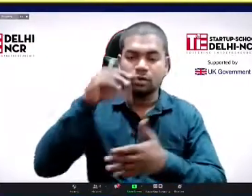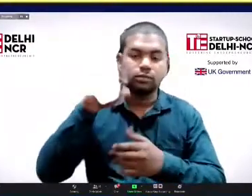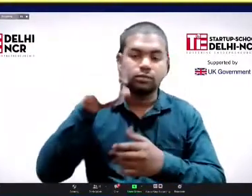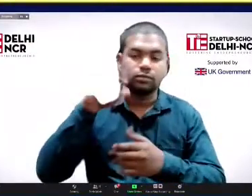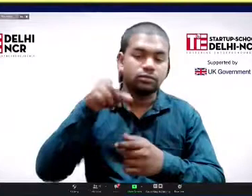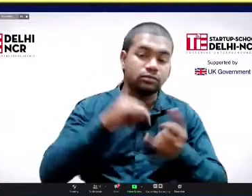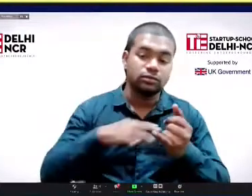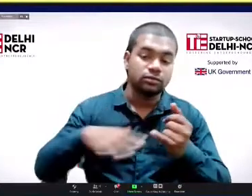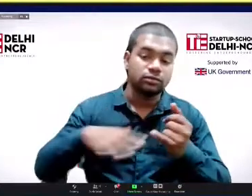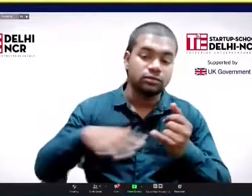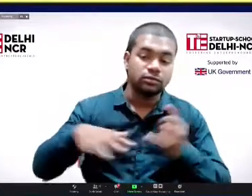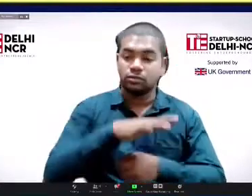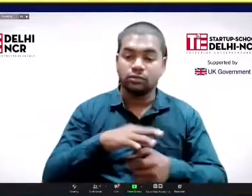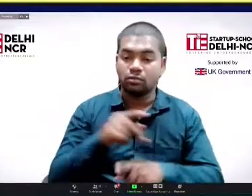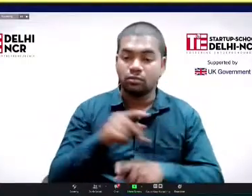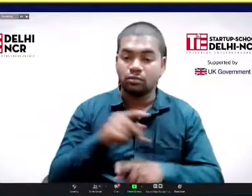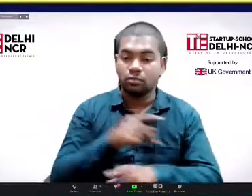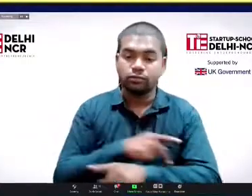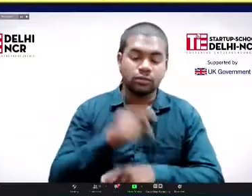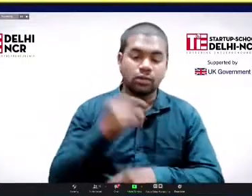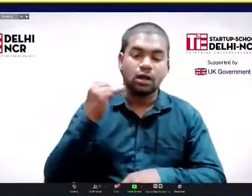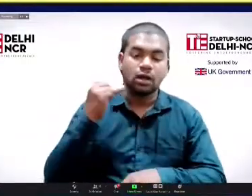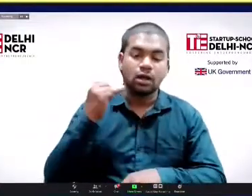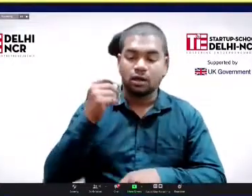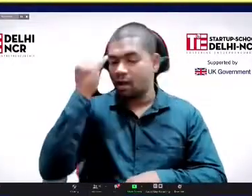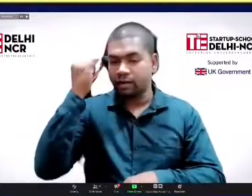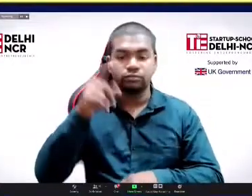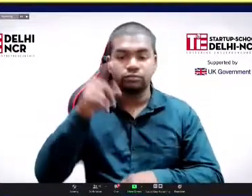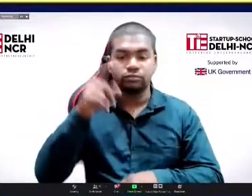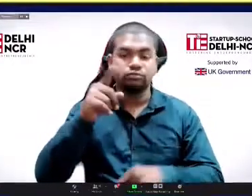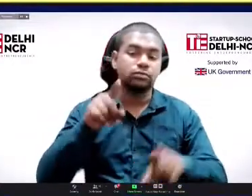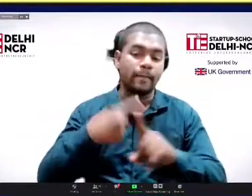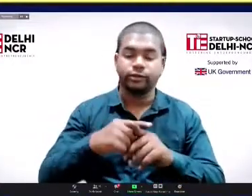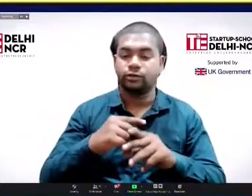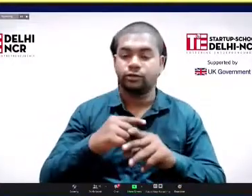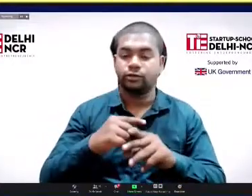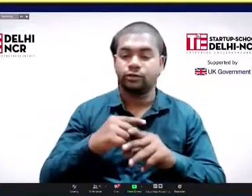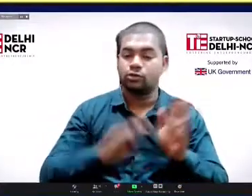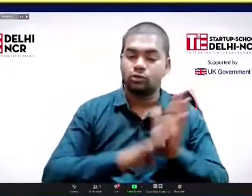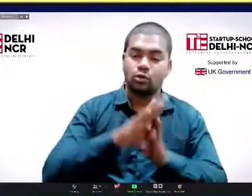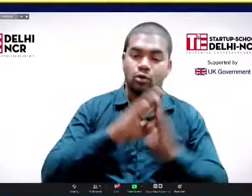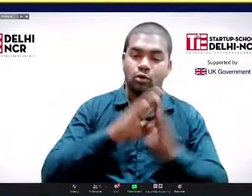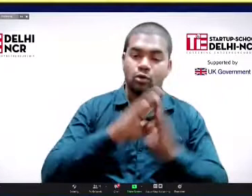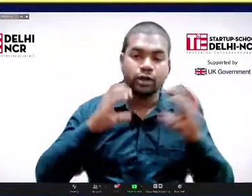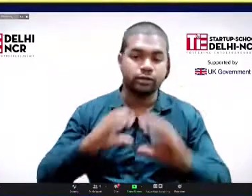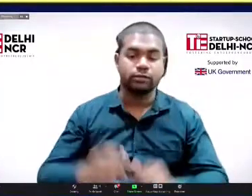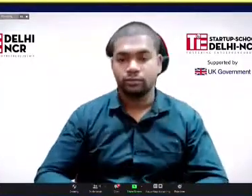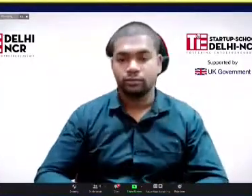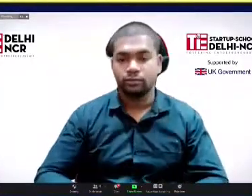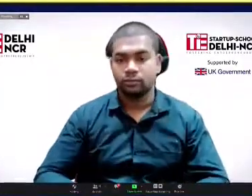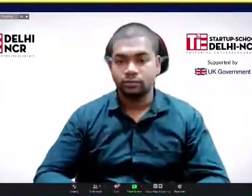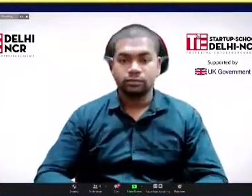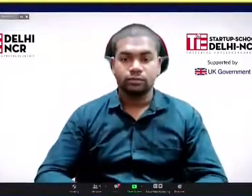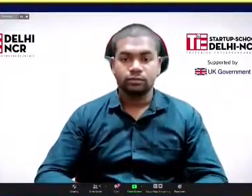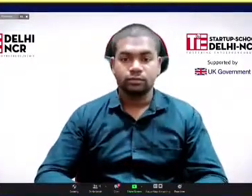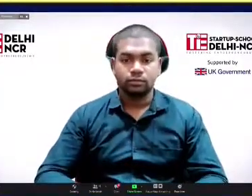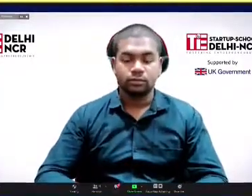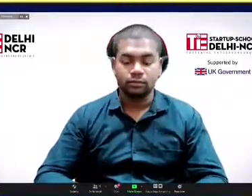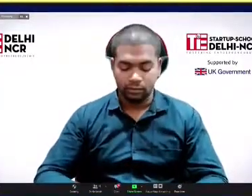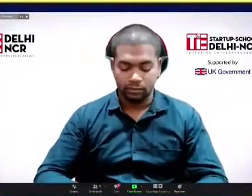as professionals, anyone can learn and grow continuously. So you stay wired. It's not a one-time thing. It's not a place where you take a